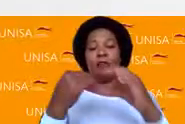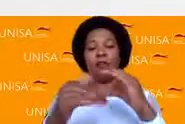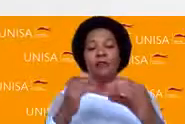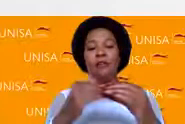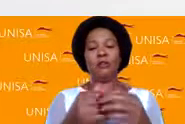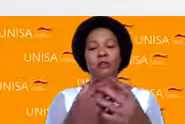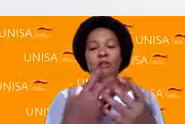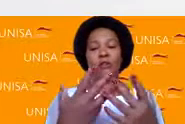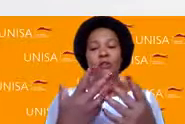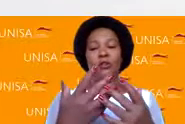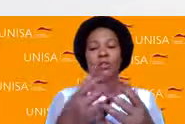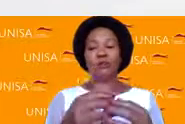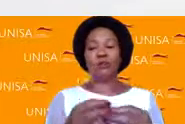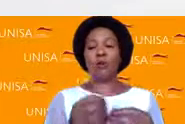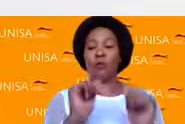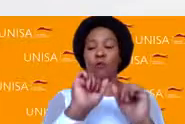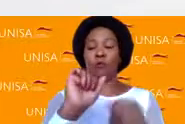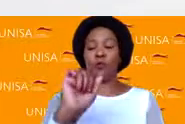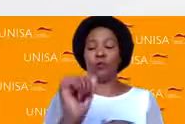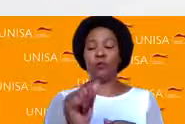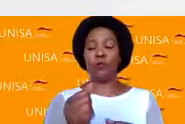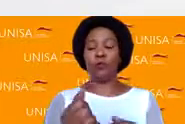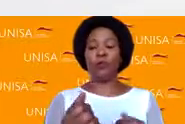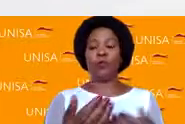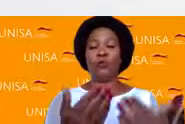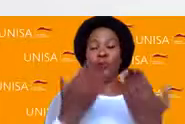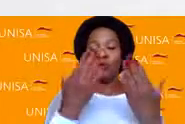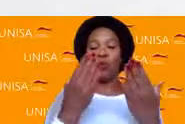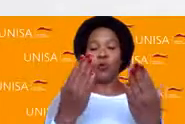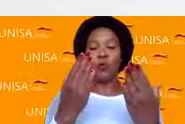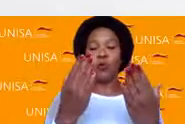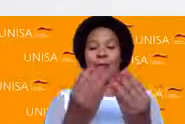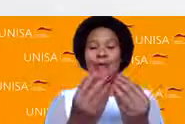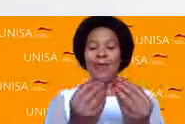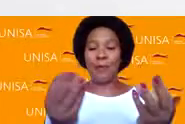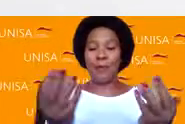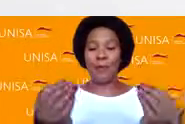of it will be your student number followed at